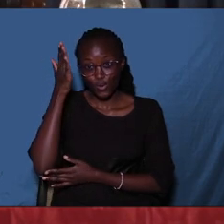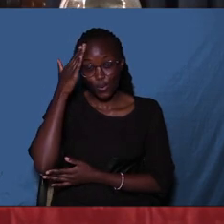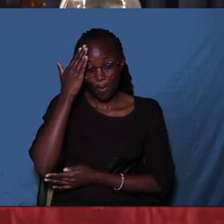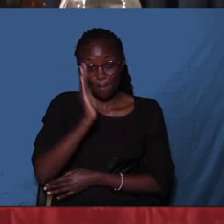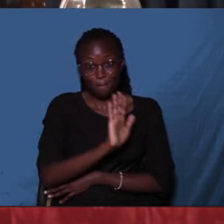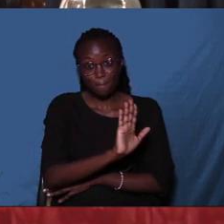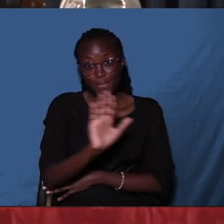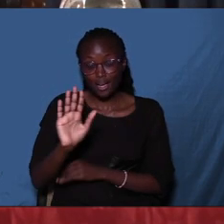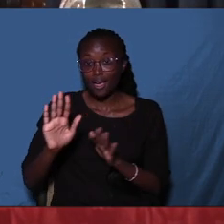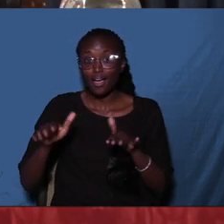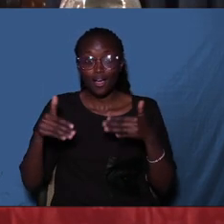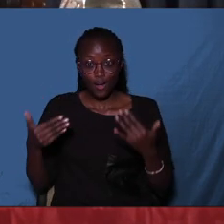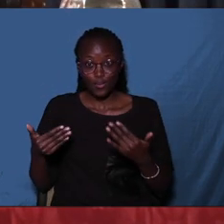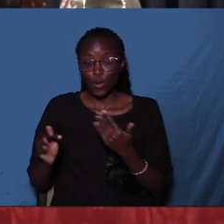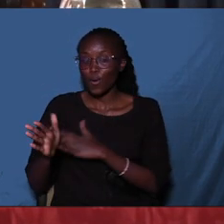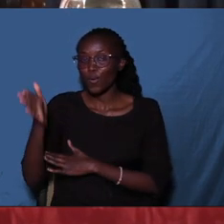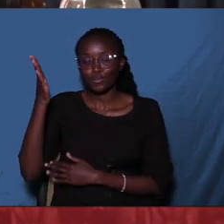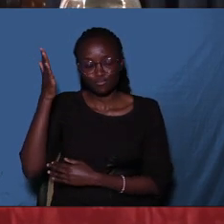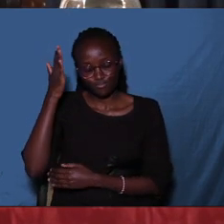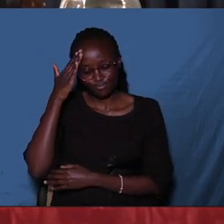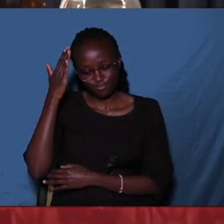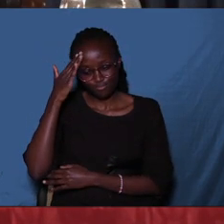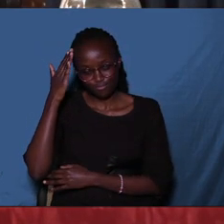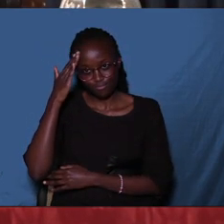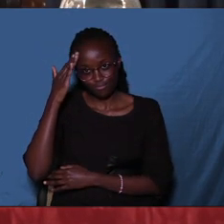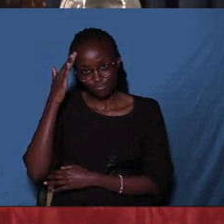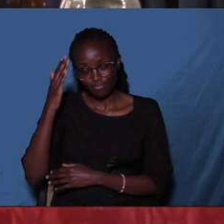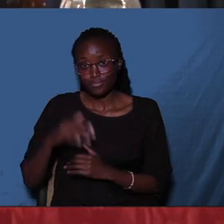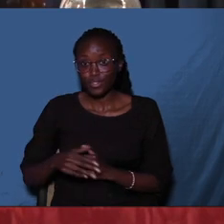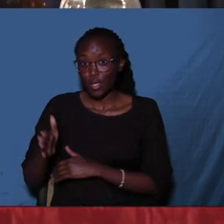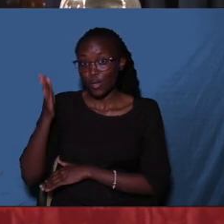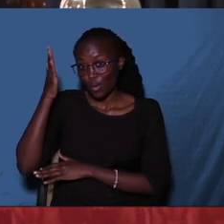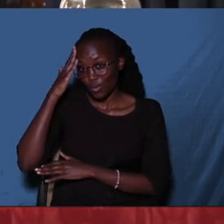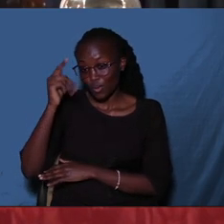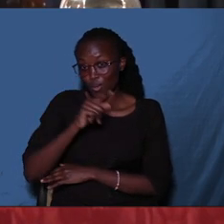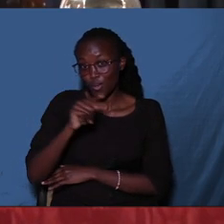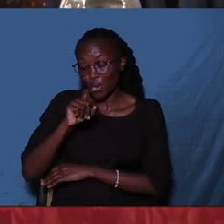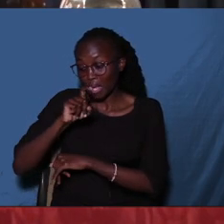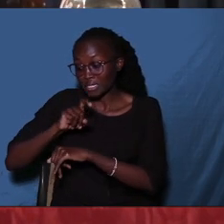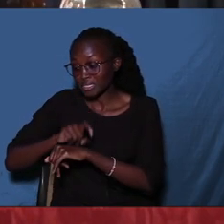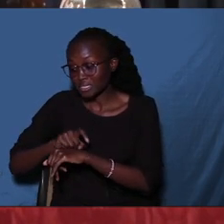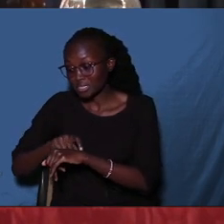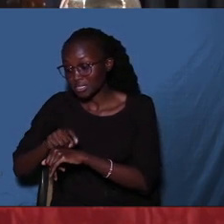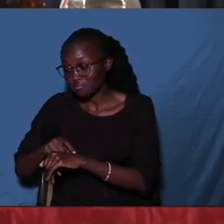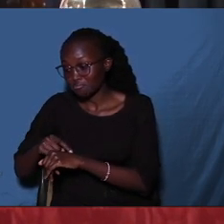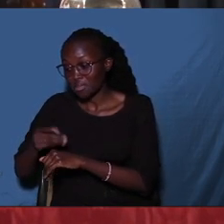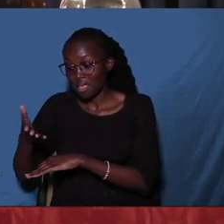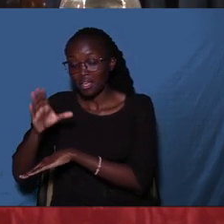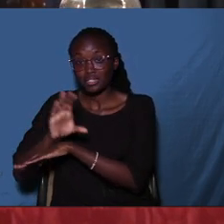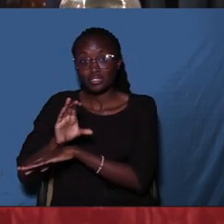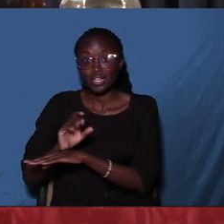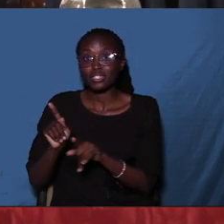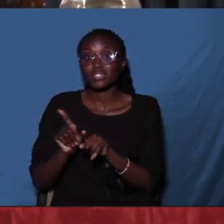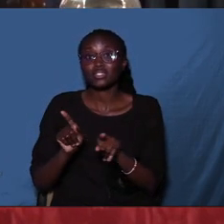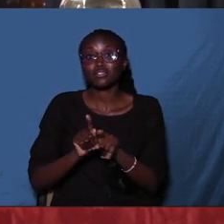you. God knows the original you. He knows who you are here. He knows who you are outside. That